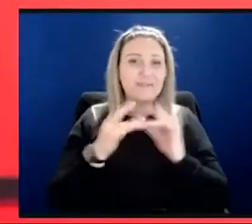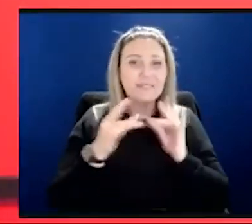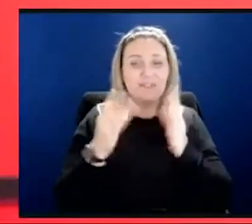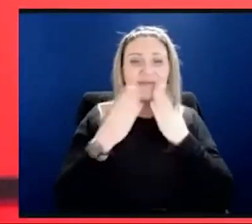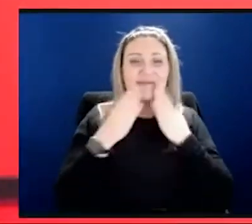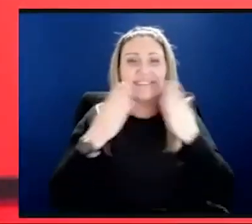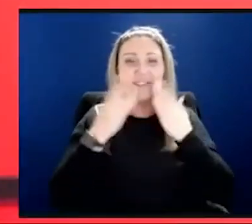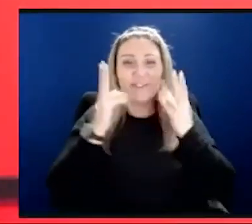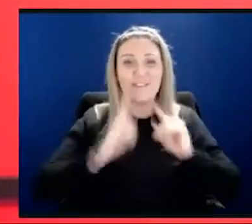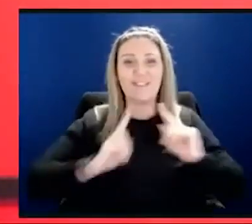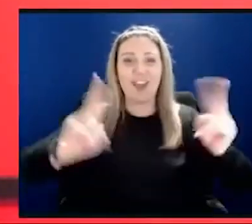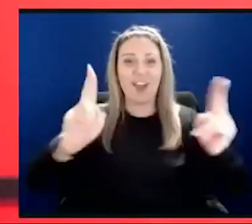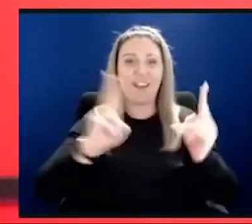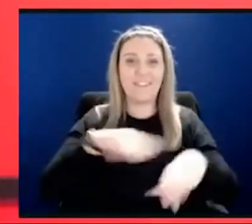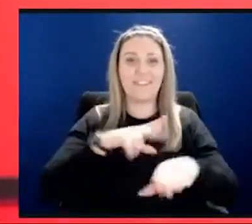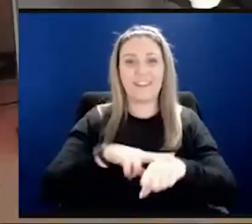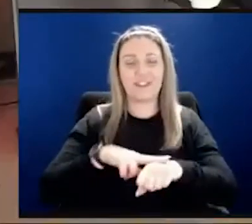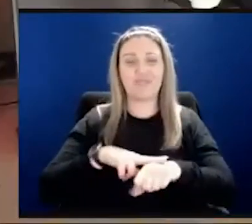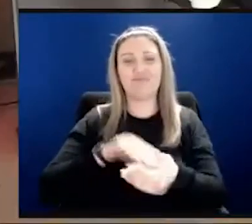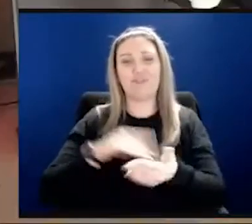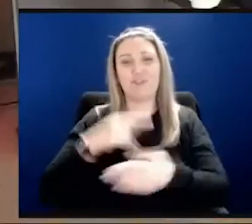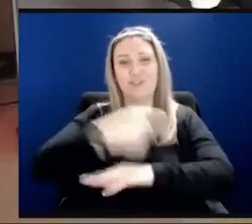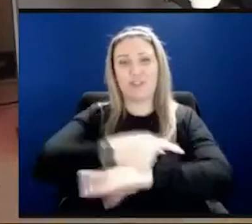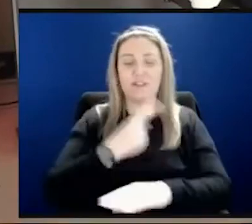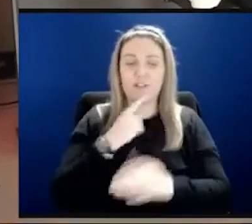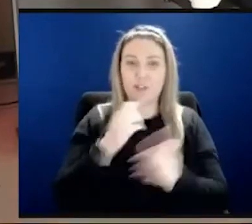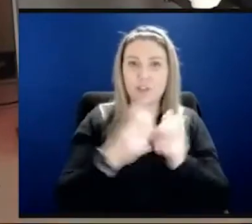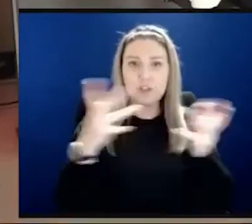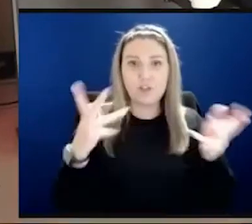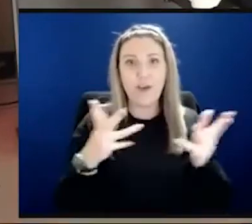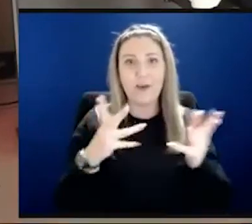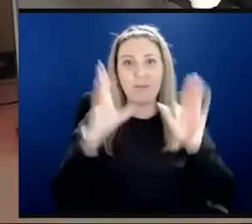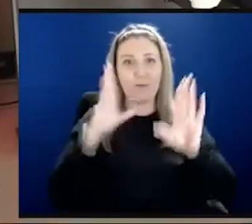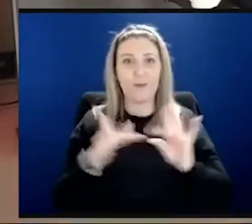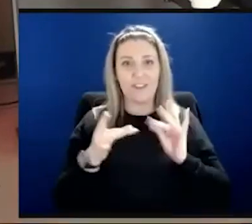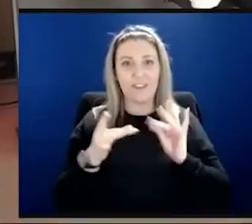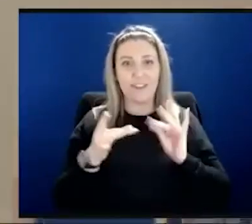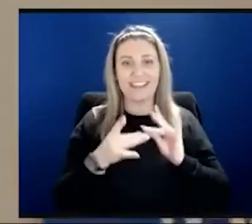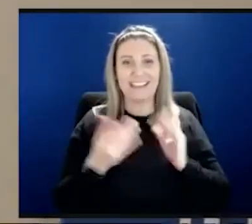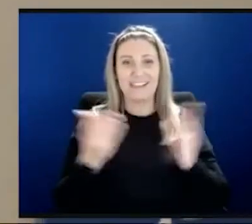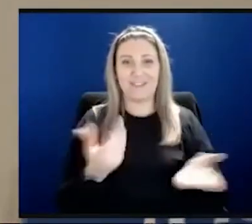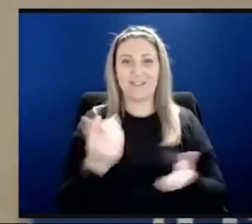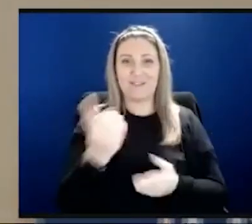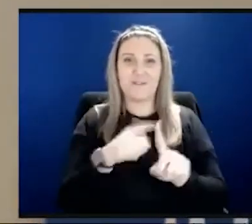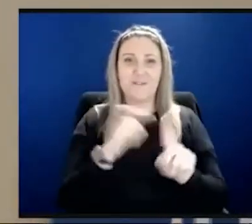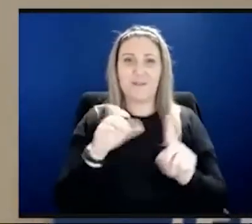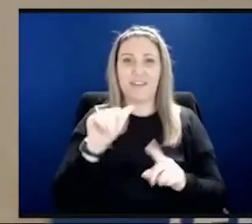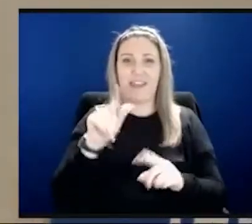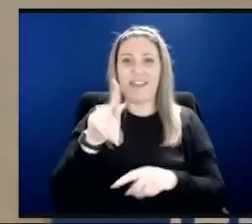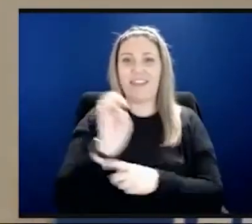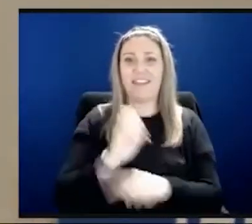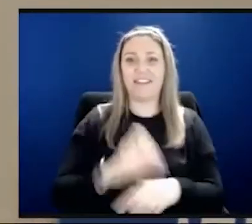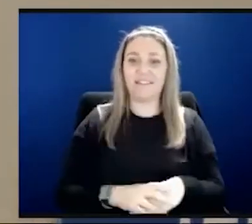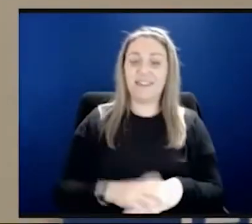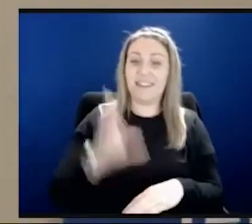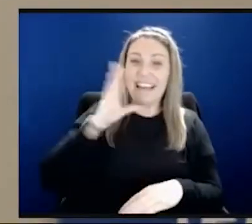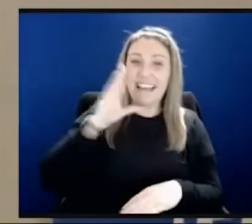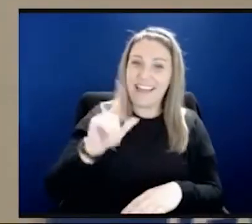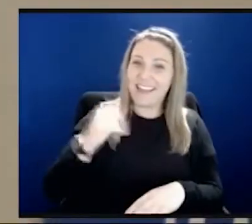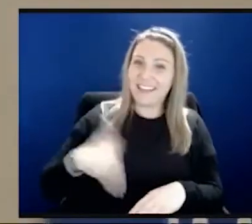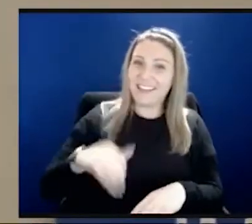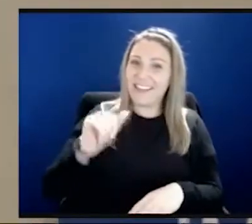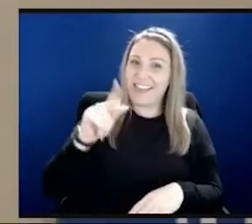Doctors Day, which was yesterday. We've gotten so many great messages from our viewers. Here's one from Alice. Hi, I'm Alice Marshall from